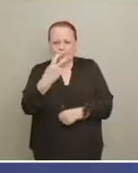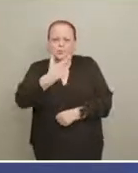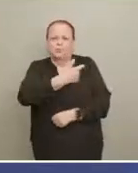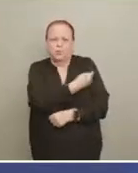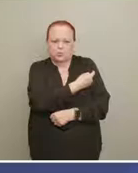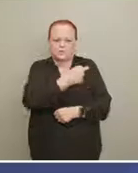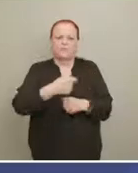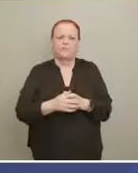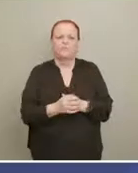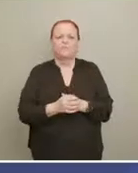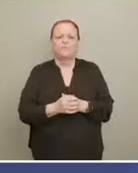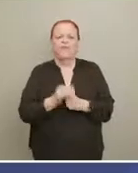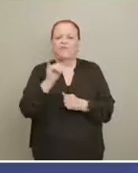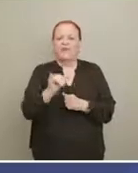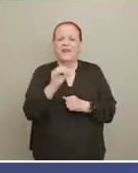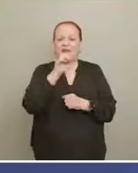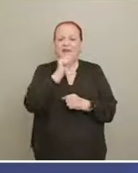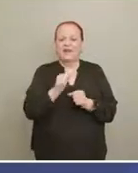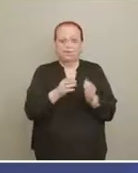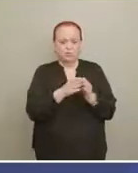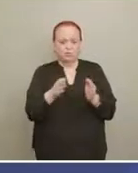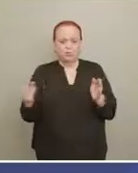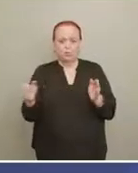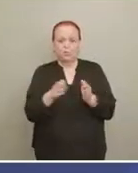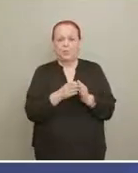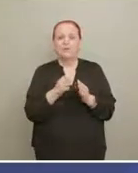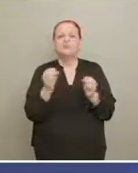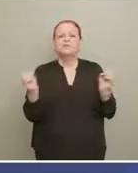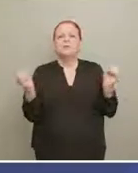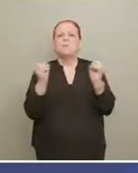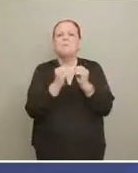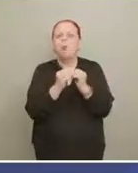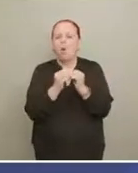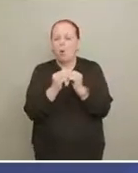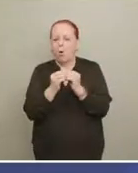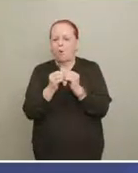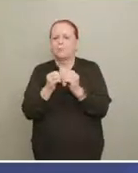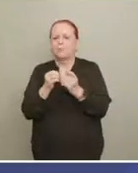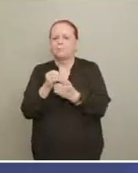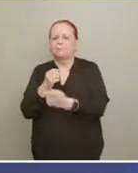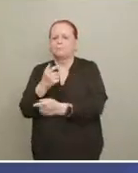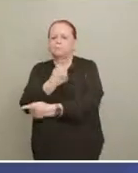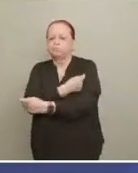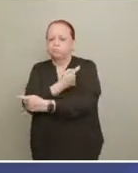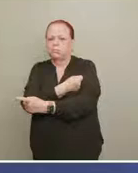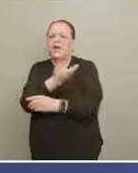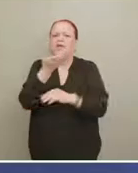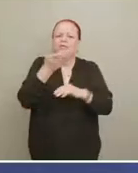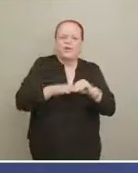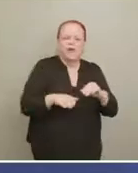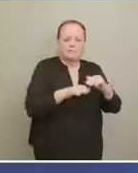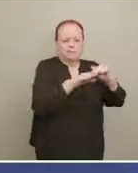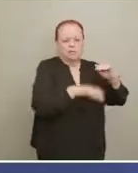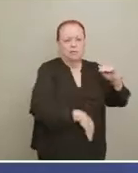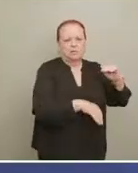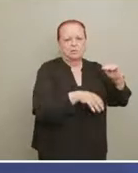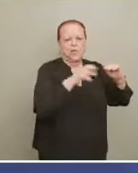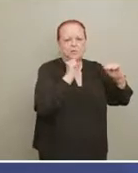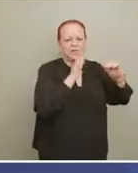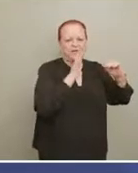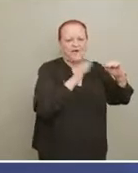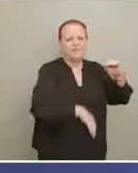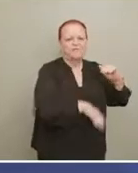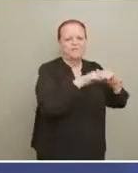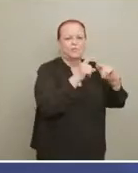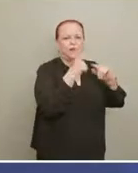So that age group is more protected than our younger age group. So I would like to encourage our parents out there who